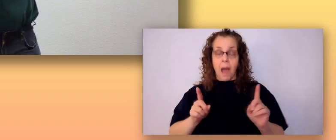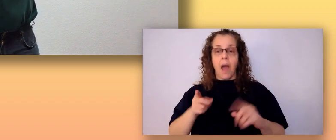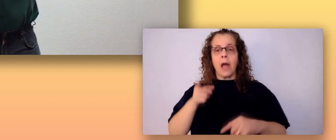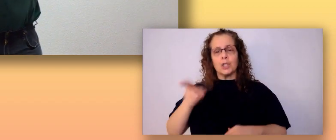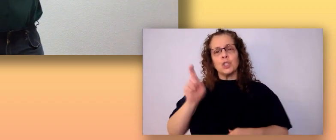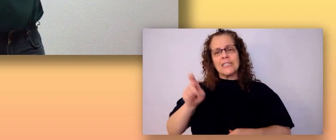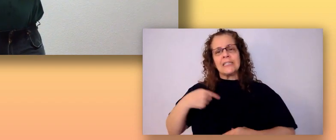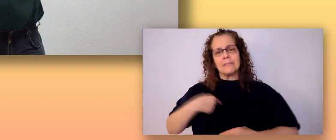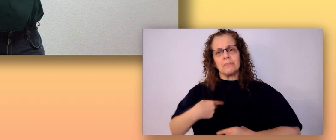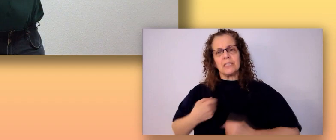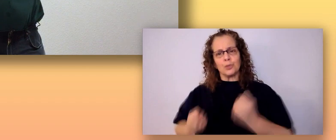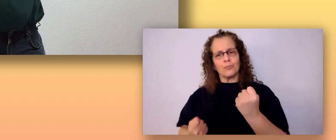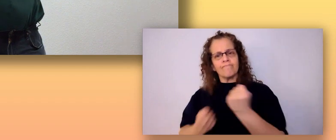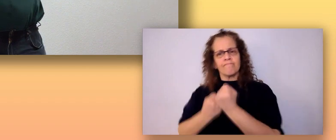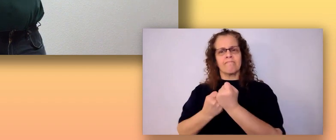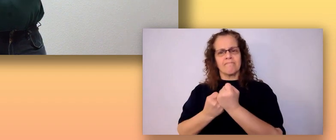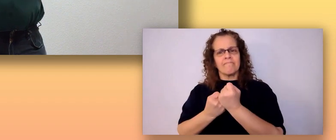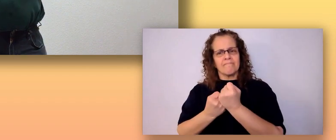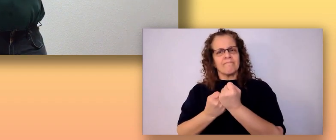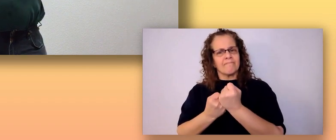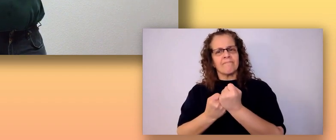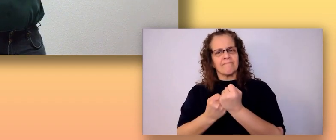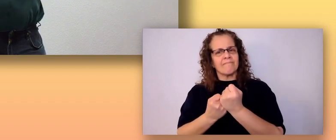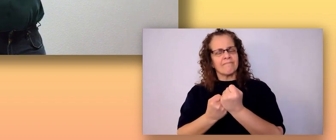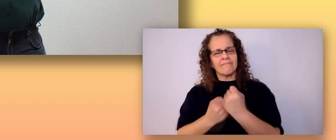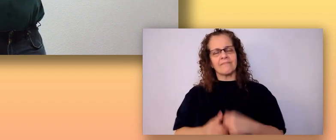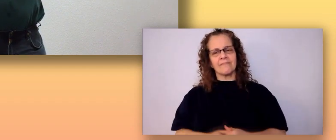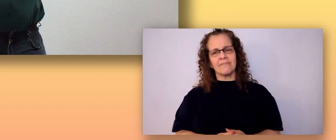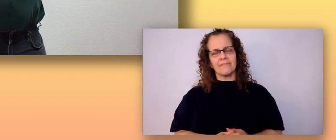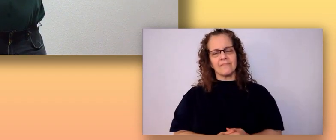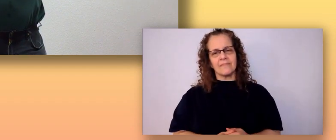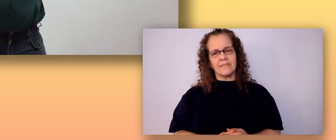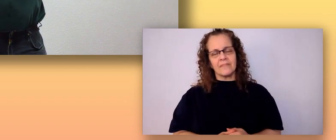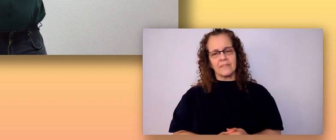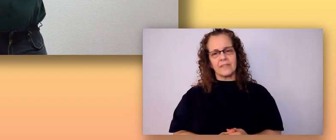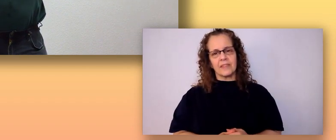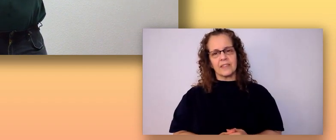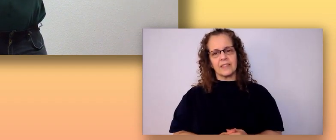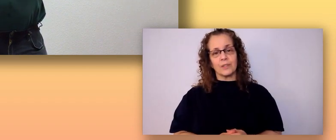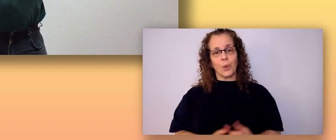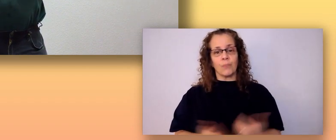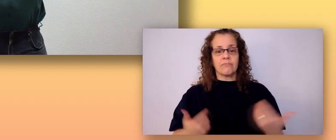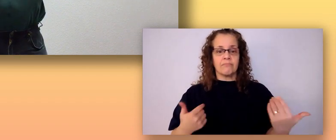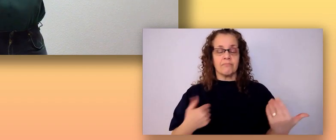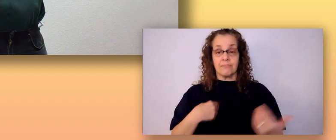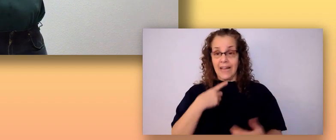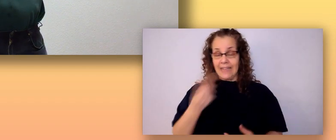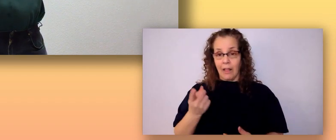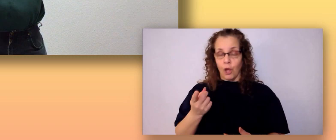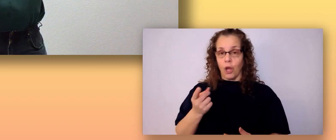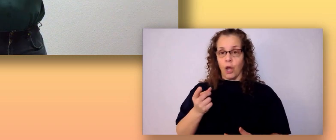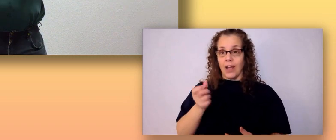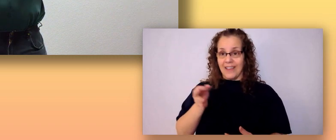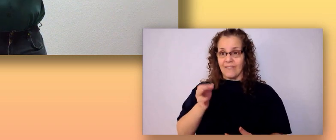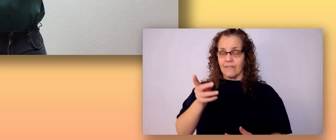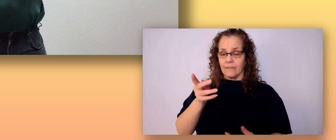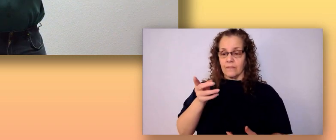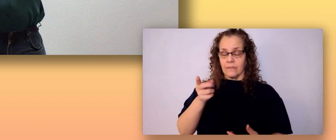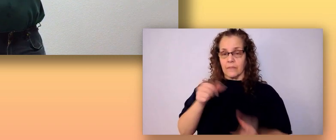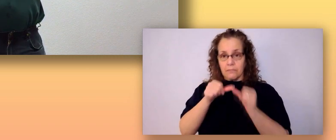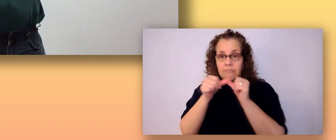needs me to be there for her in any way I can. So I tell her that if she just keeps